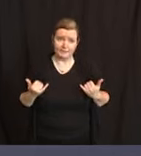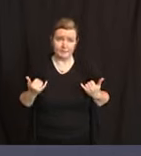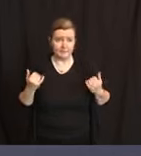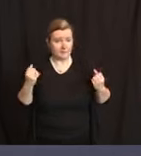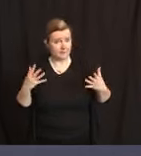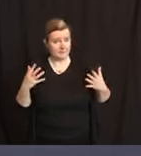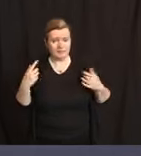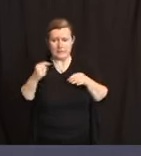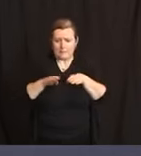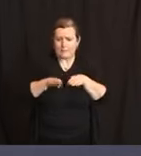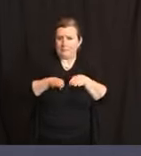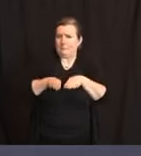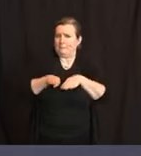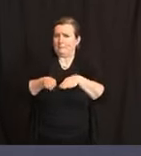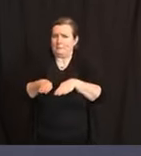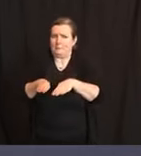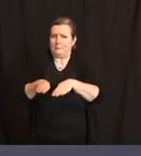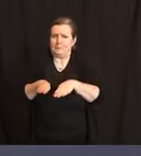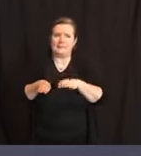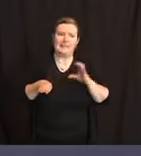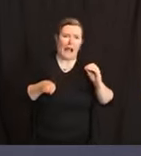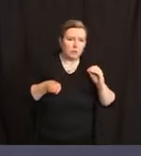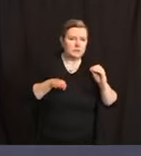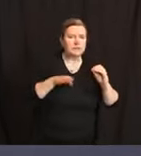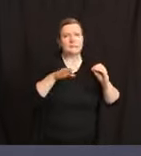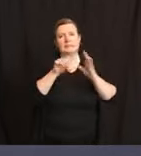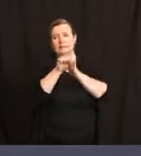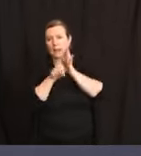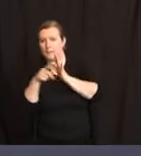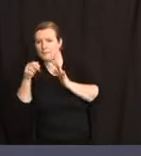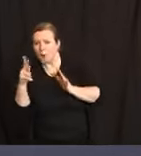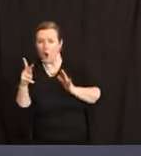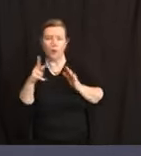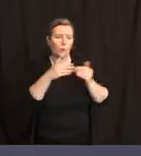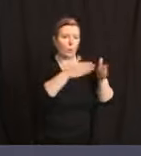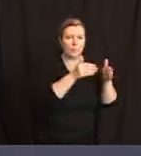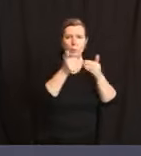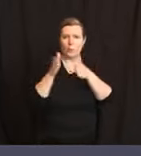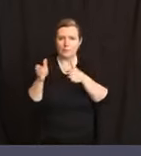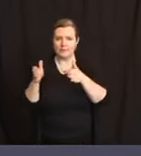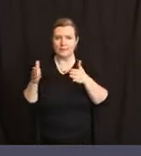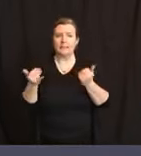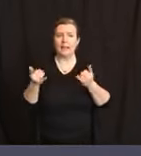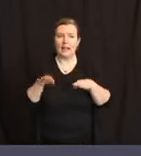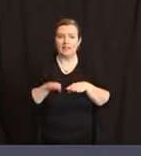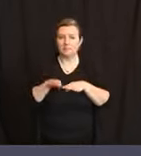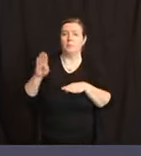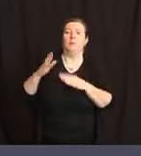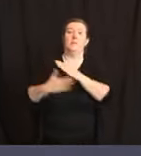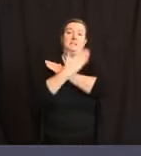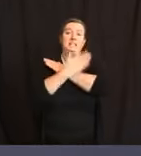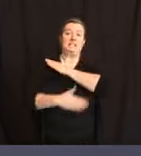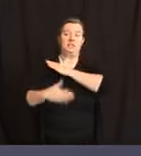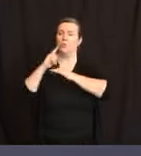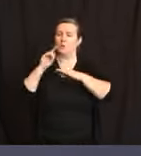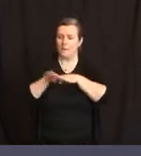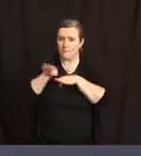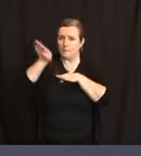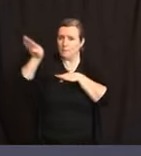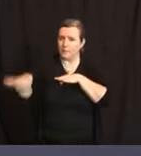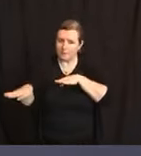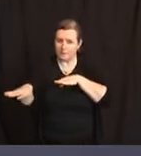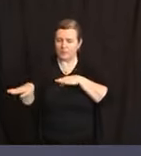now, I'd say county and state parks. Judy was the biggest step we've taken. Beaches is the biggest now. And